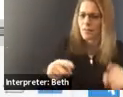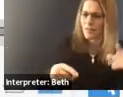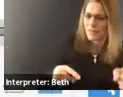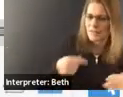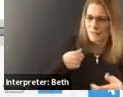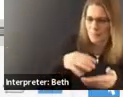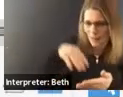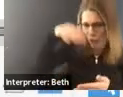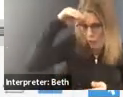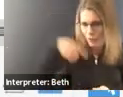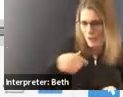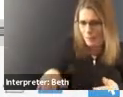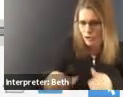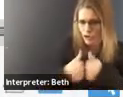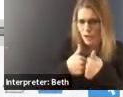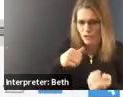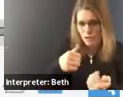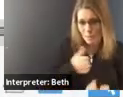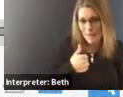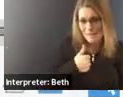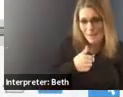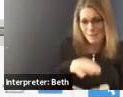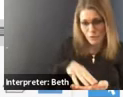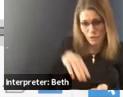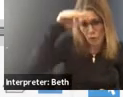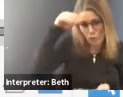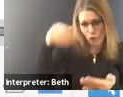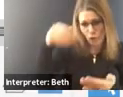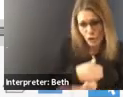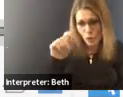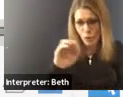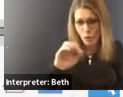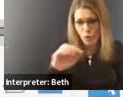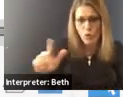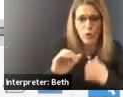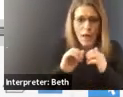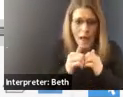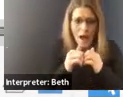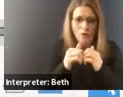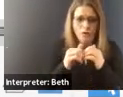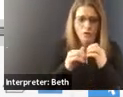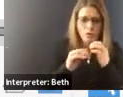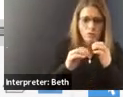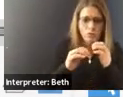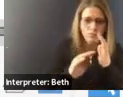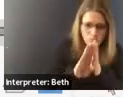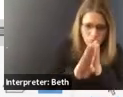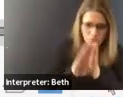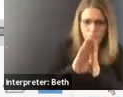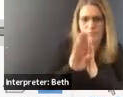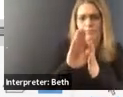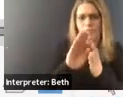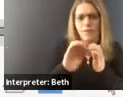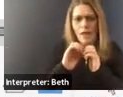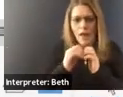set, right? And so how to build this and articulate it and go down the stream, right?